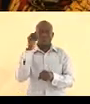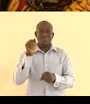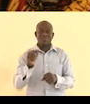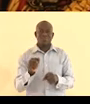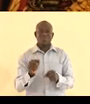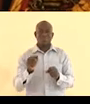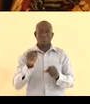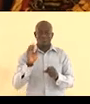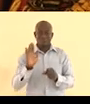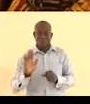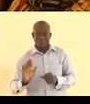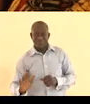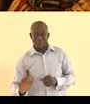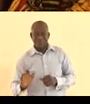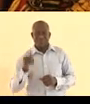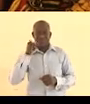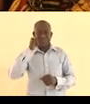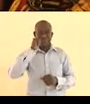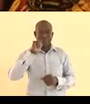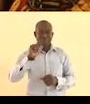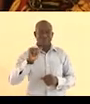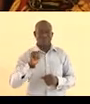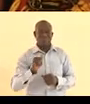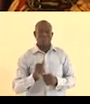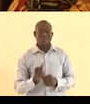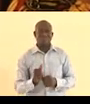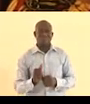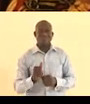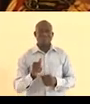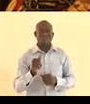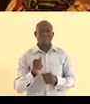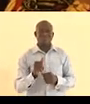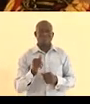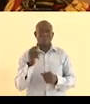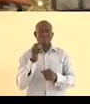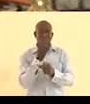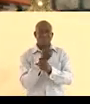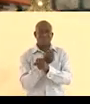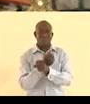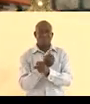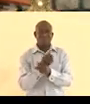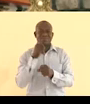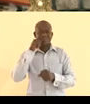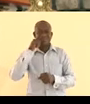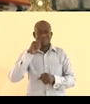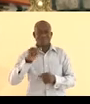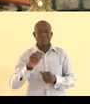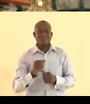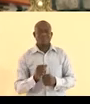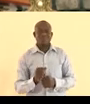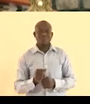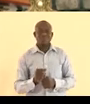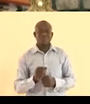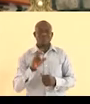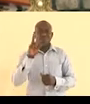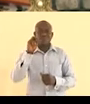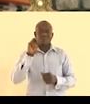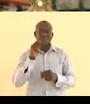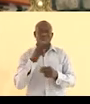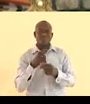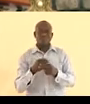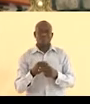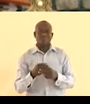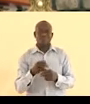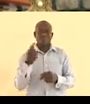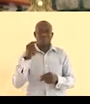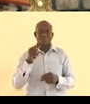of Israel to the Syrian. And that girl is? The slave girl. The slave unnamed. Girl. Now,